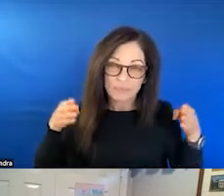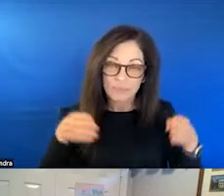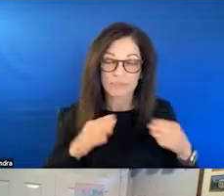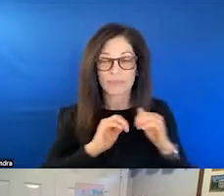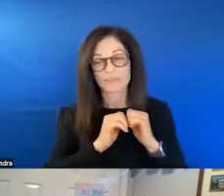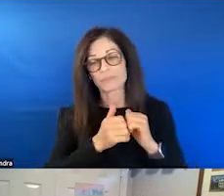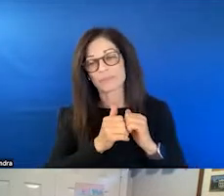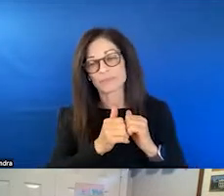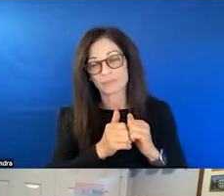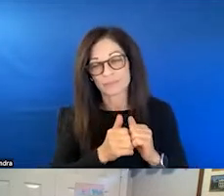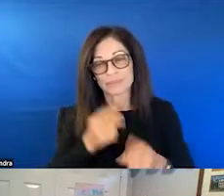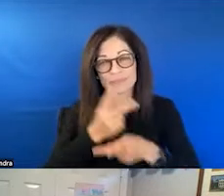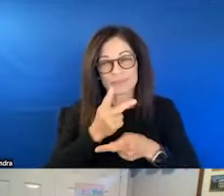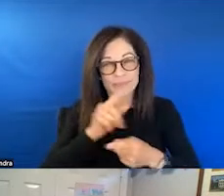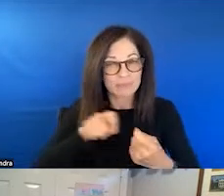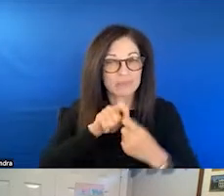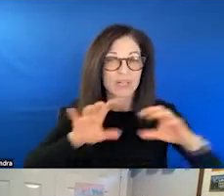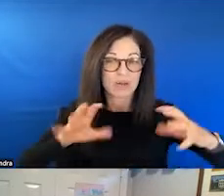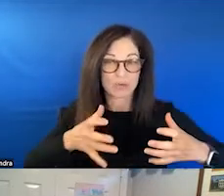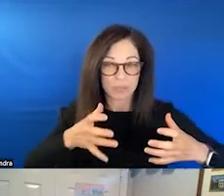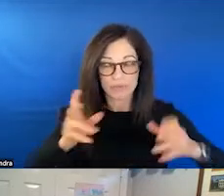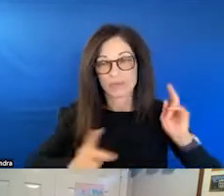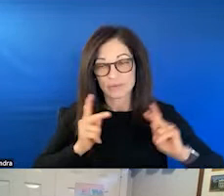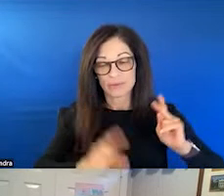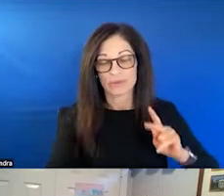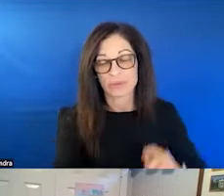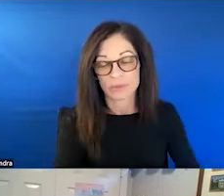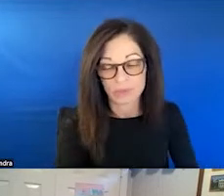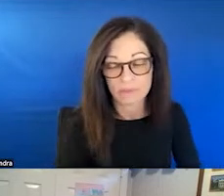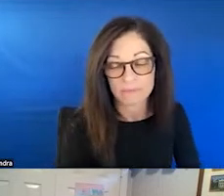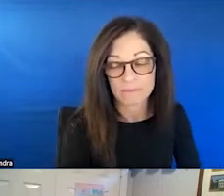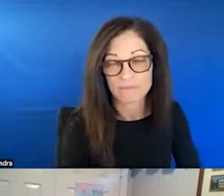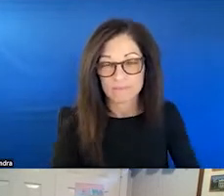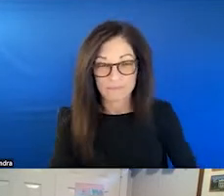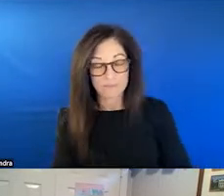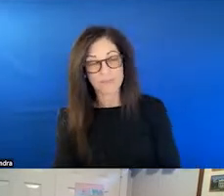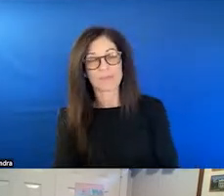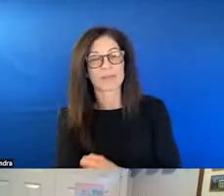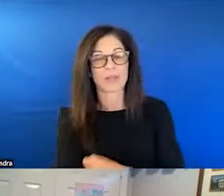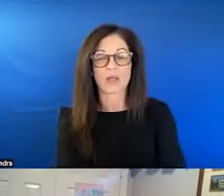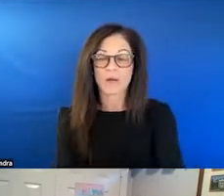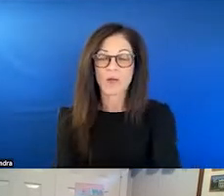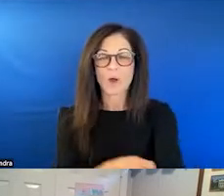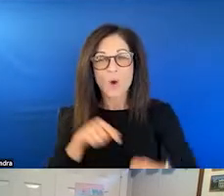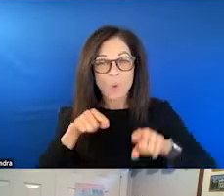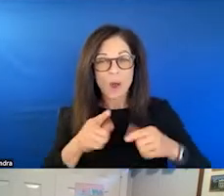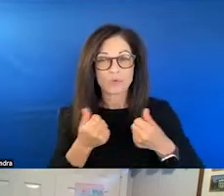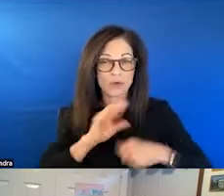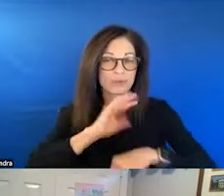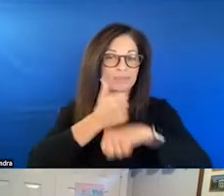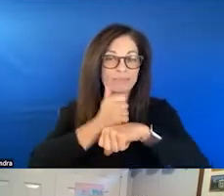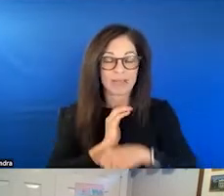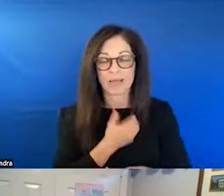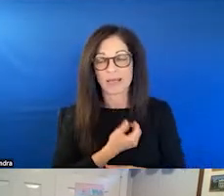care of this particular group of individuals as we are in the realm of implementing our trauma